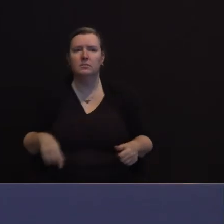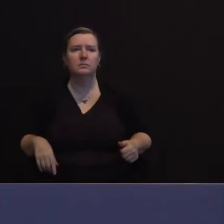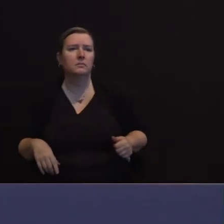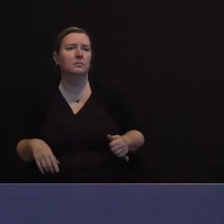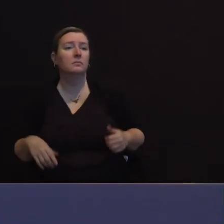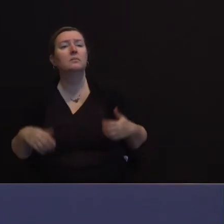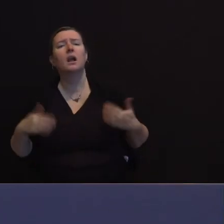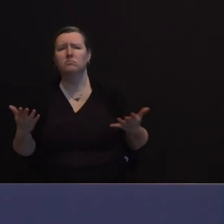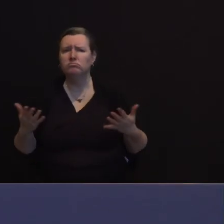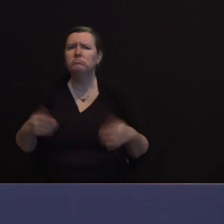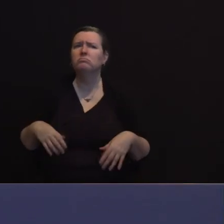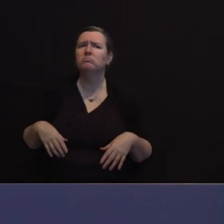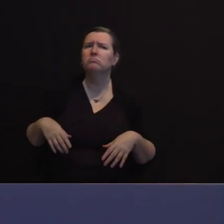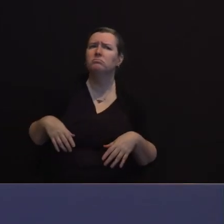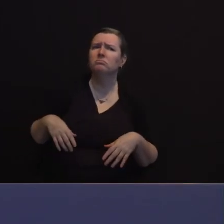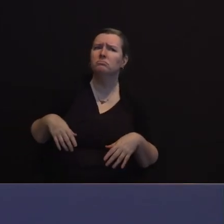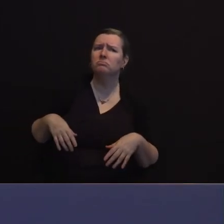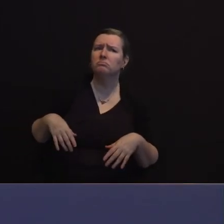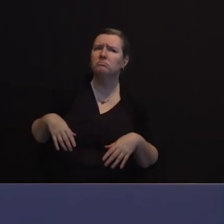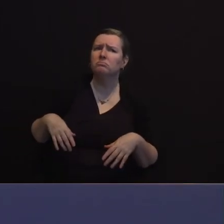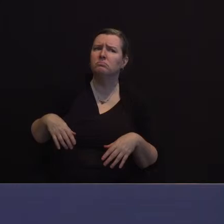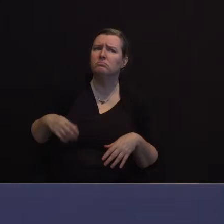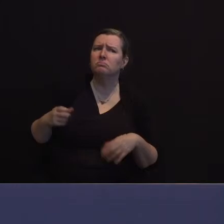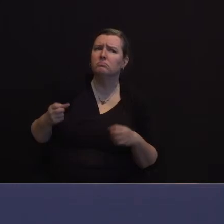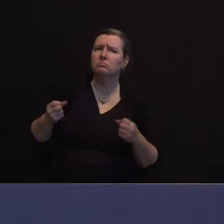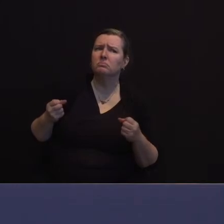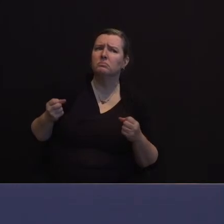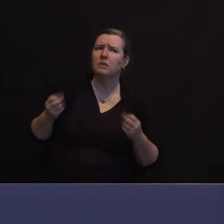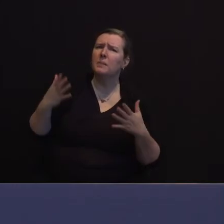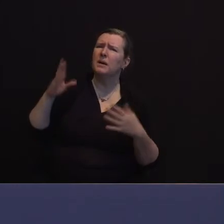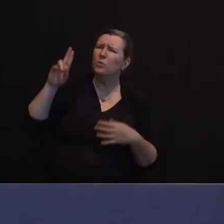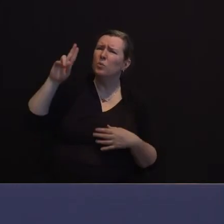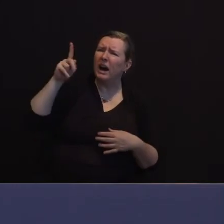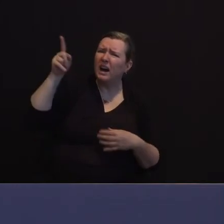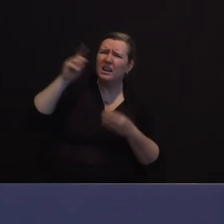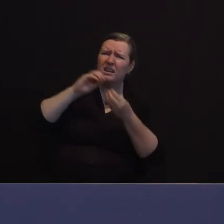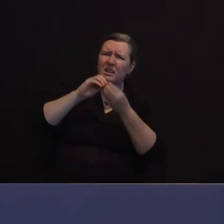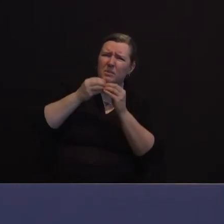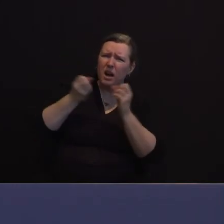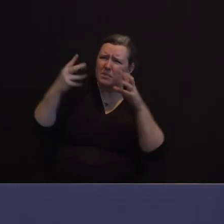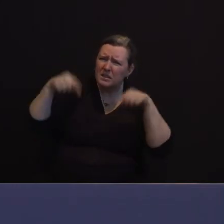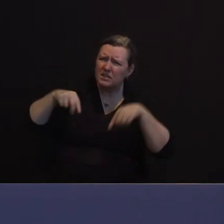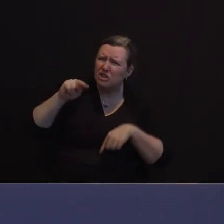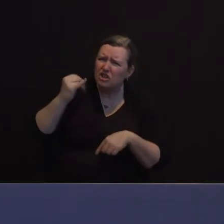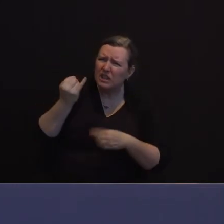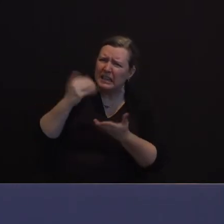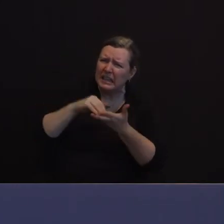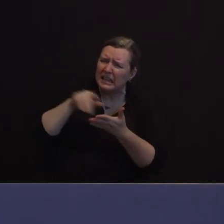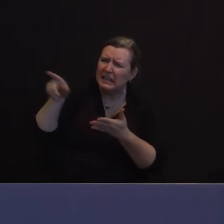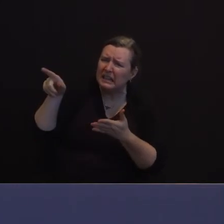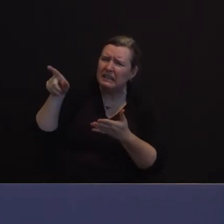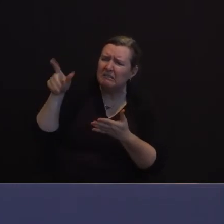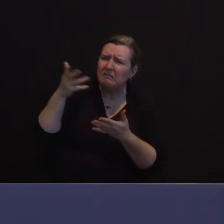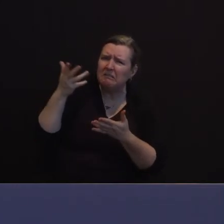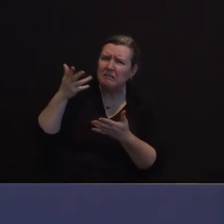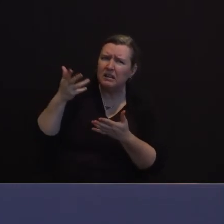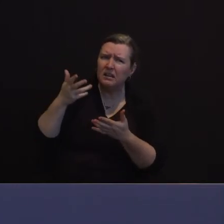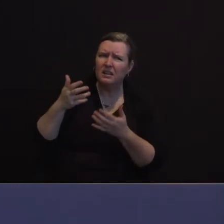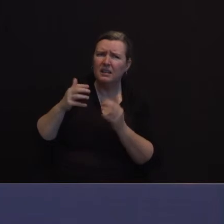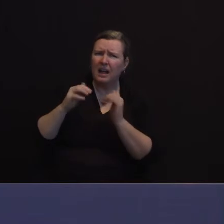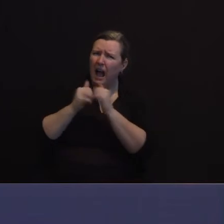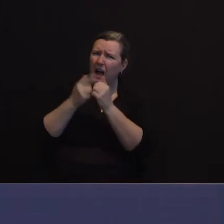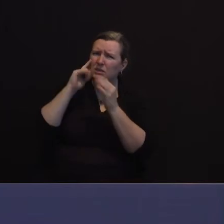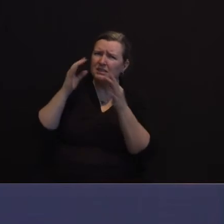quote, UK variant have been confirmed in New Jersey? And how is the state choosing which cases to test for the variant? And is the